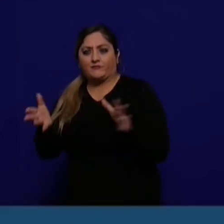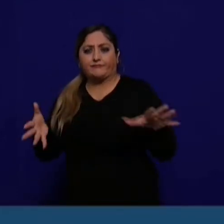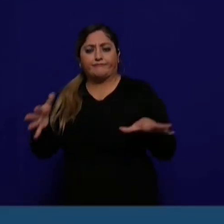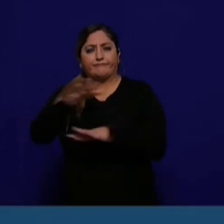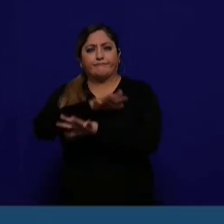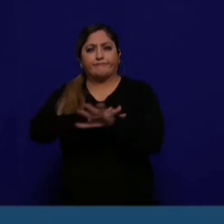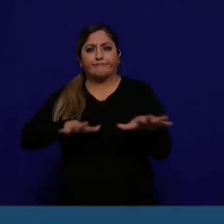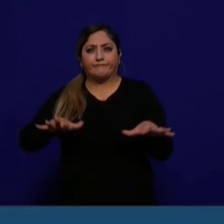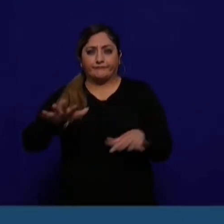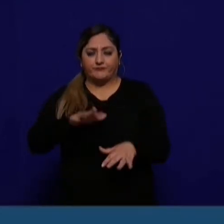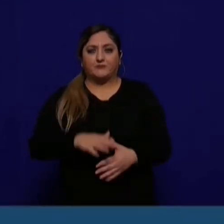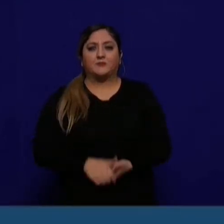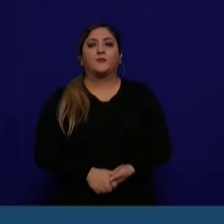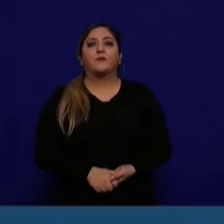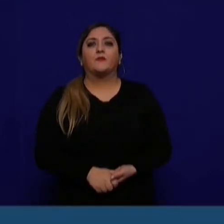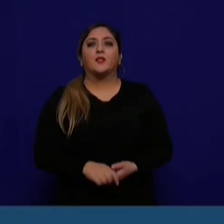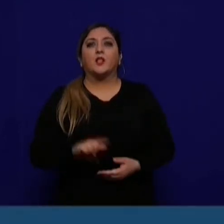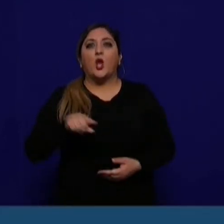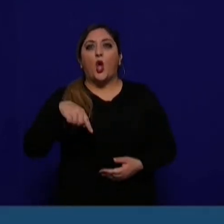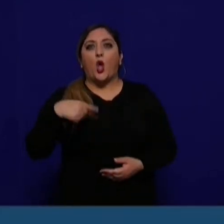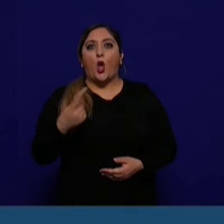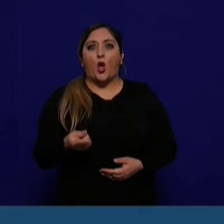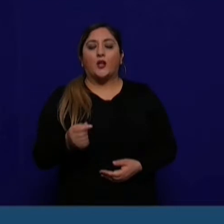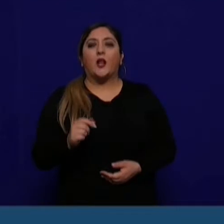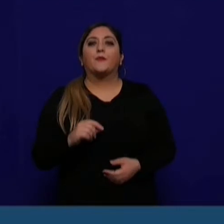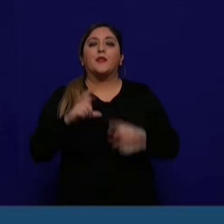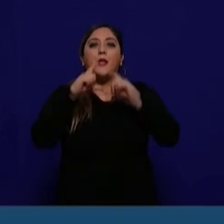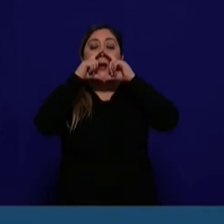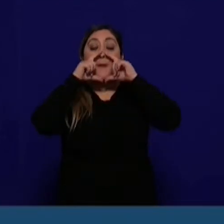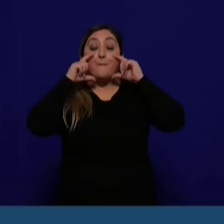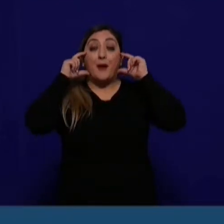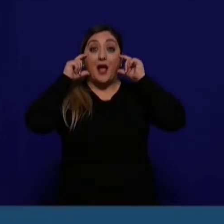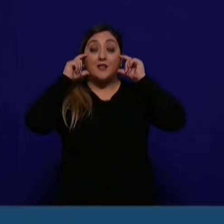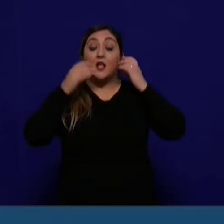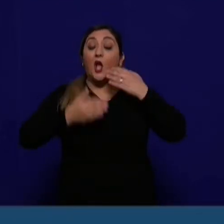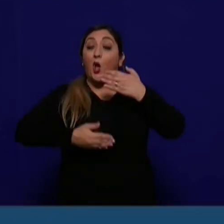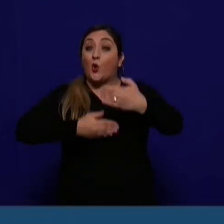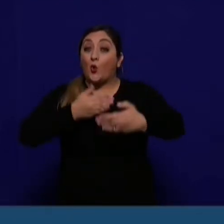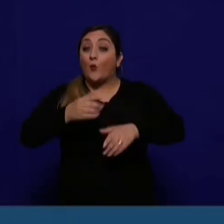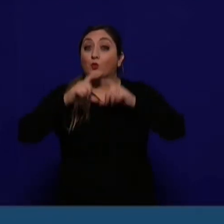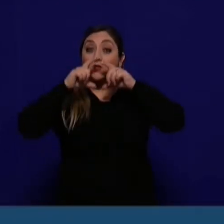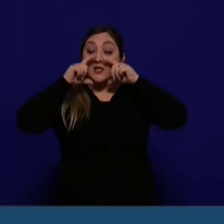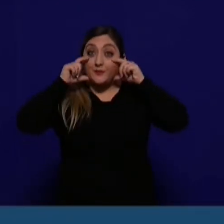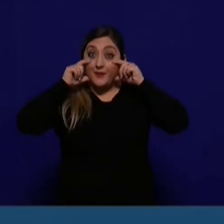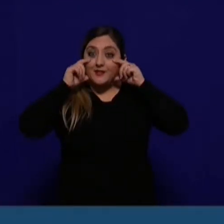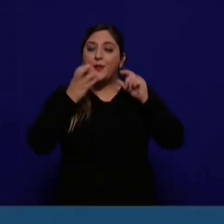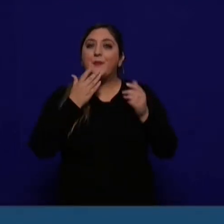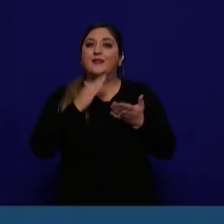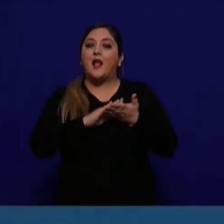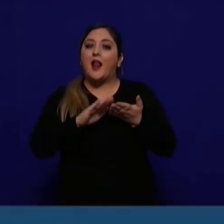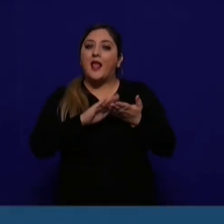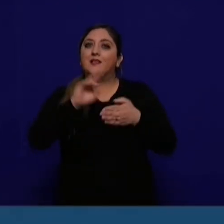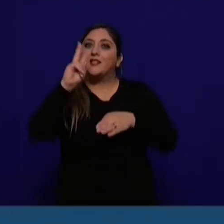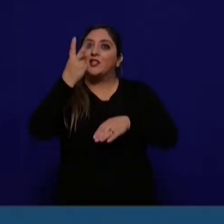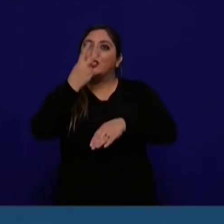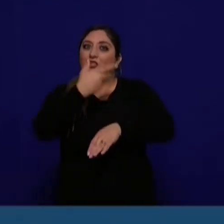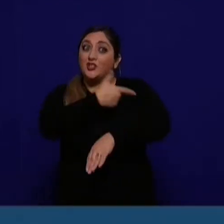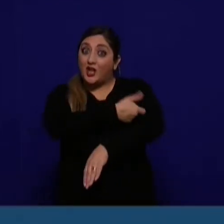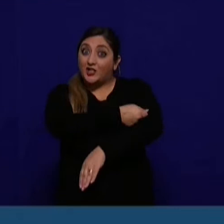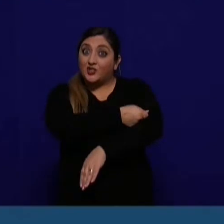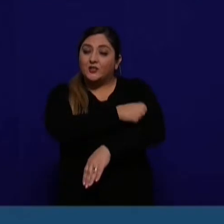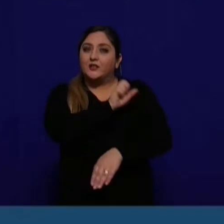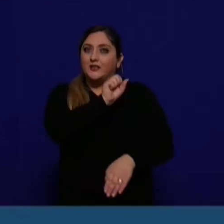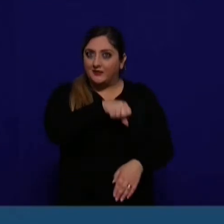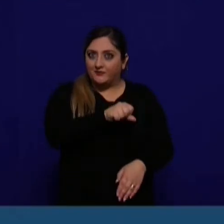behind wearing a mask after being fully vaccinated? Thank you very much. Fuq tiġijiet, bħalma tafu